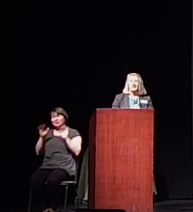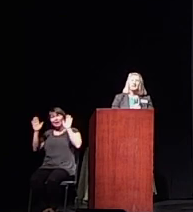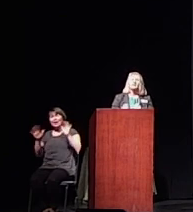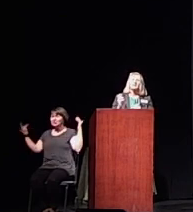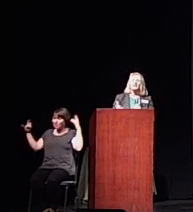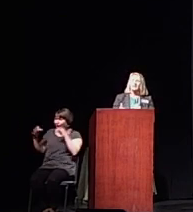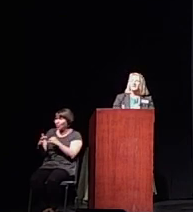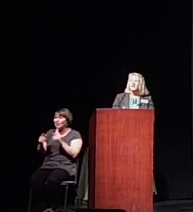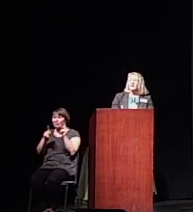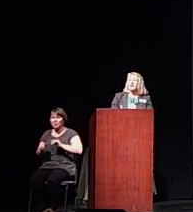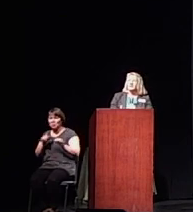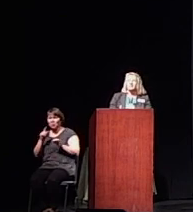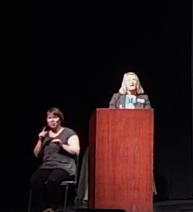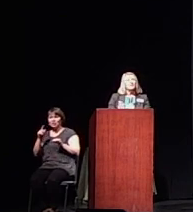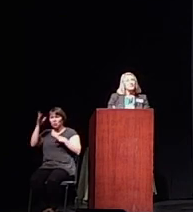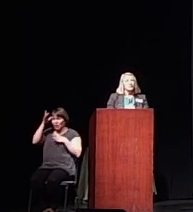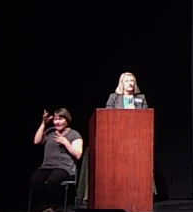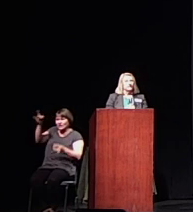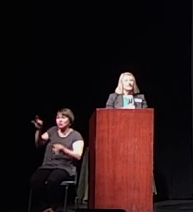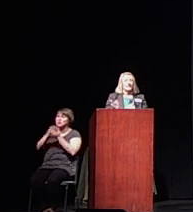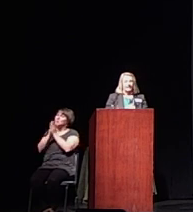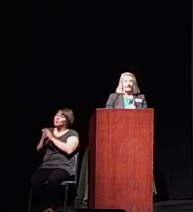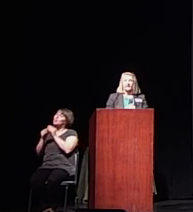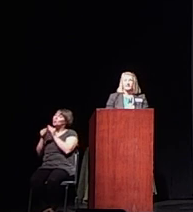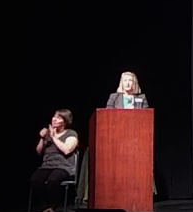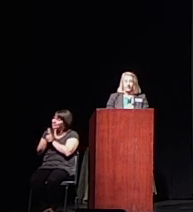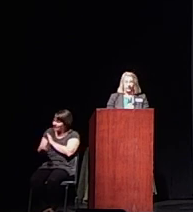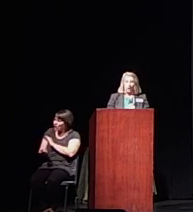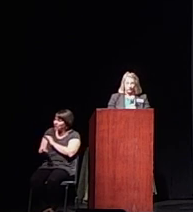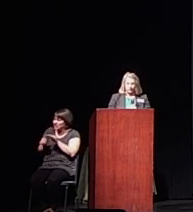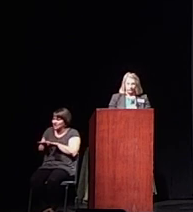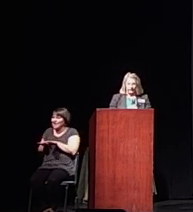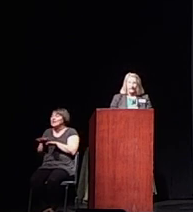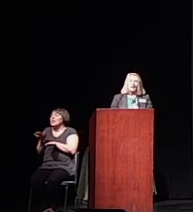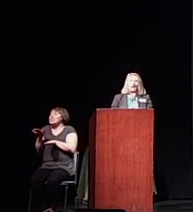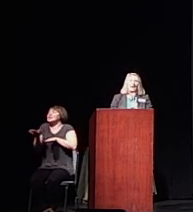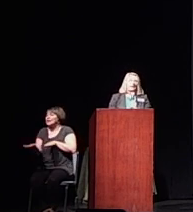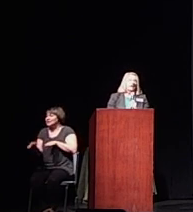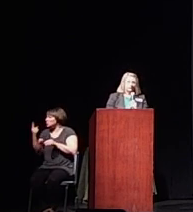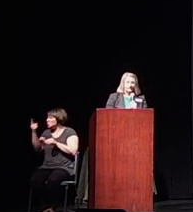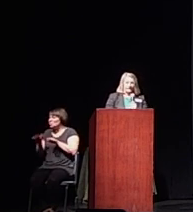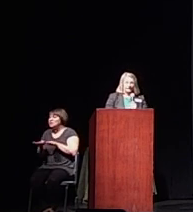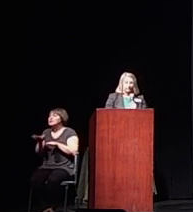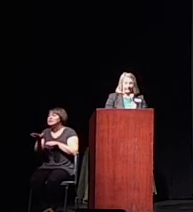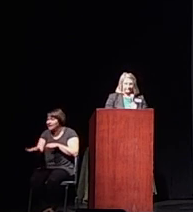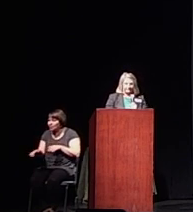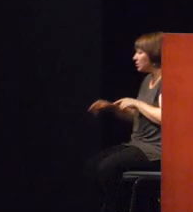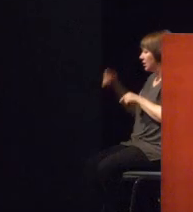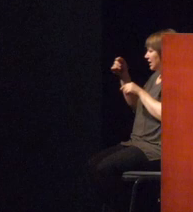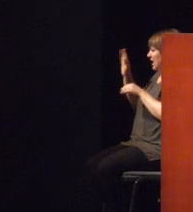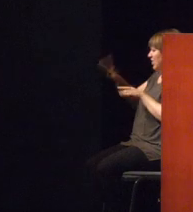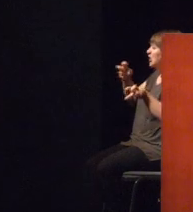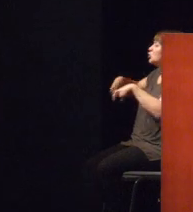interested in the becoming more skilled, taking that next step in their own journey in understanding